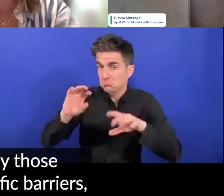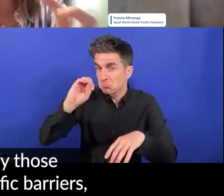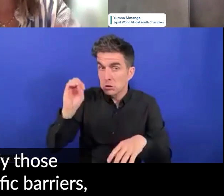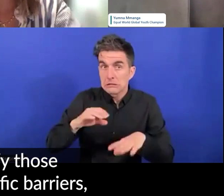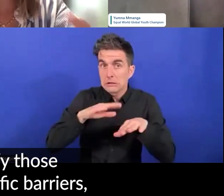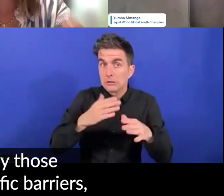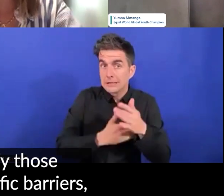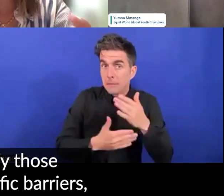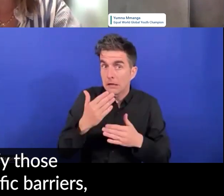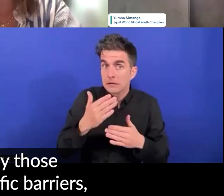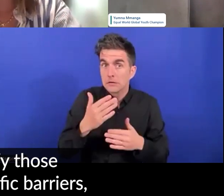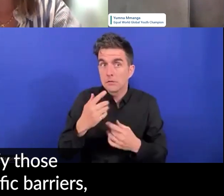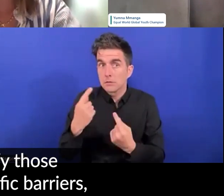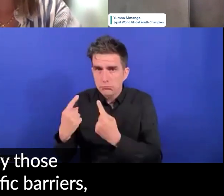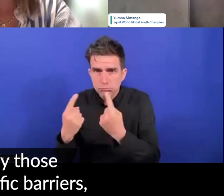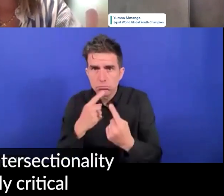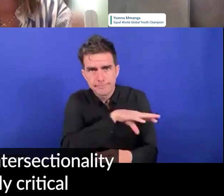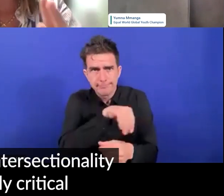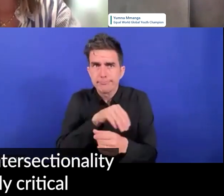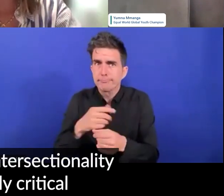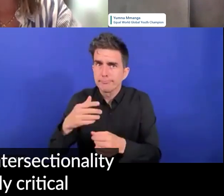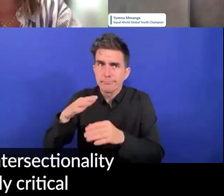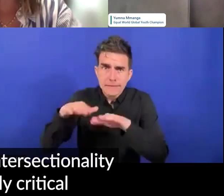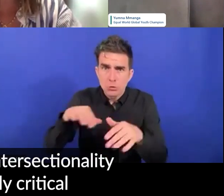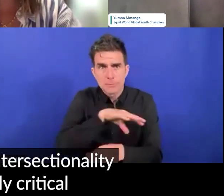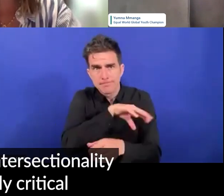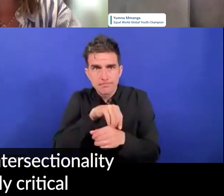those gender-specific barriers, because